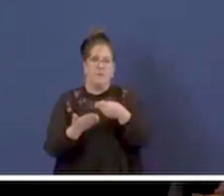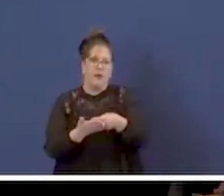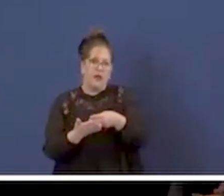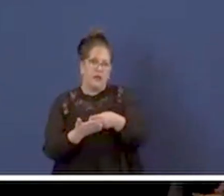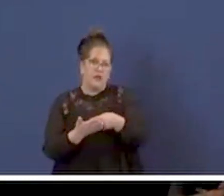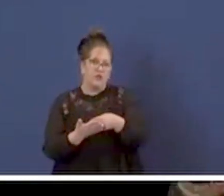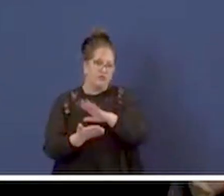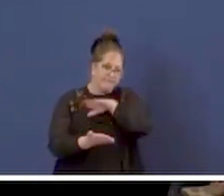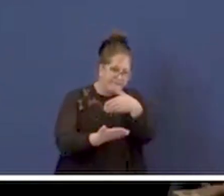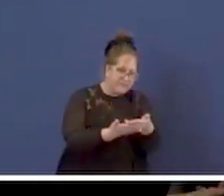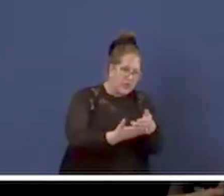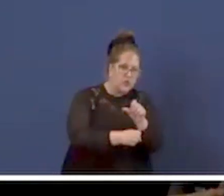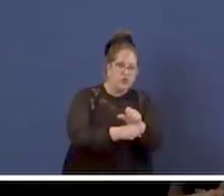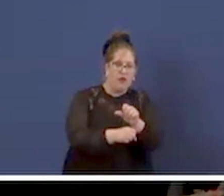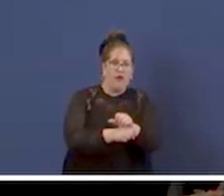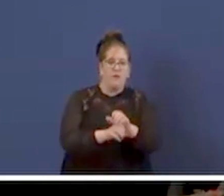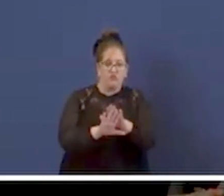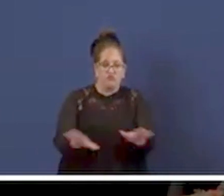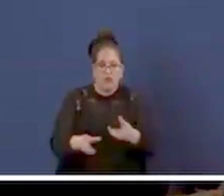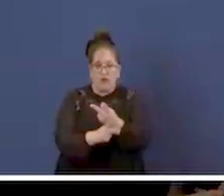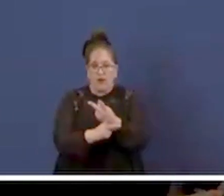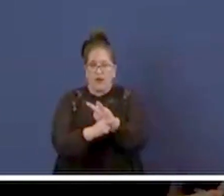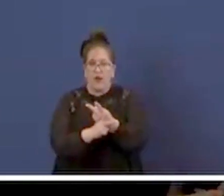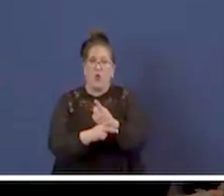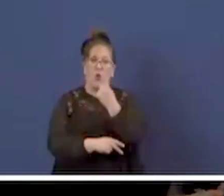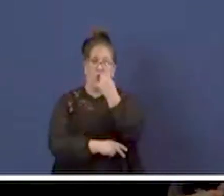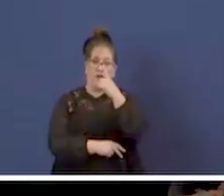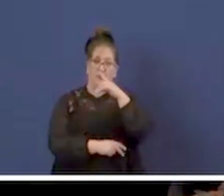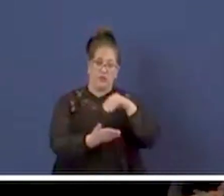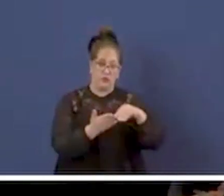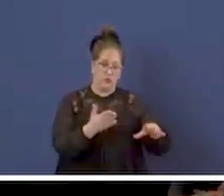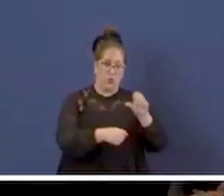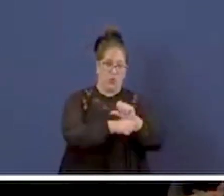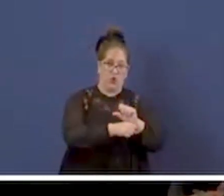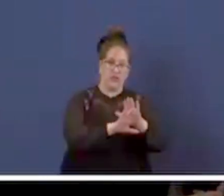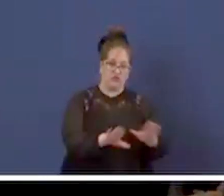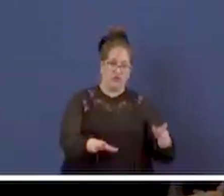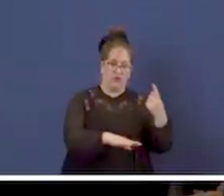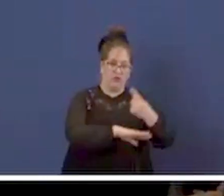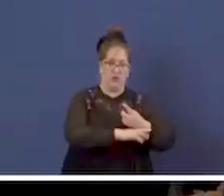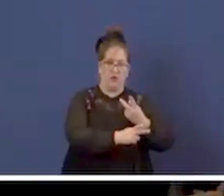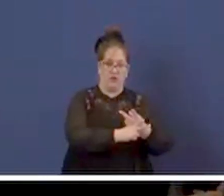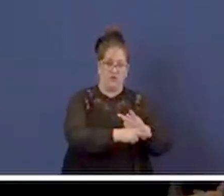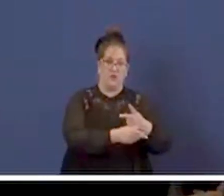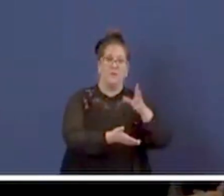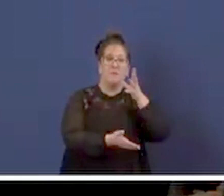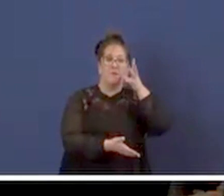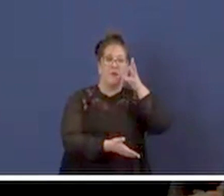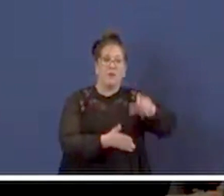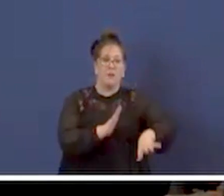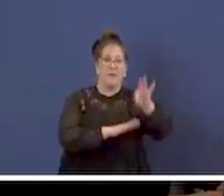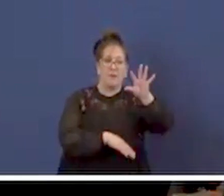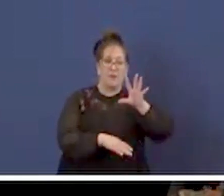to get to a job. Childcare. One of my students works at a childcare center and parents have to pick them up at 5 p.m.